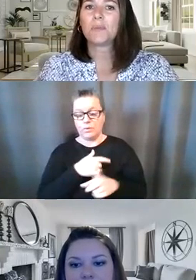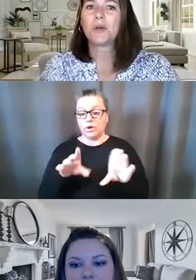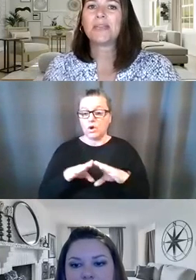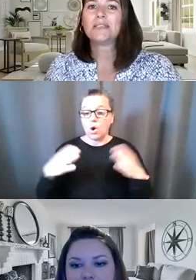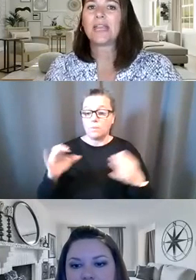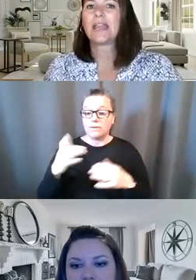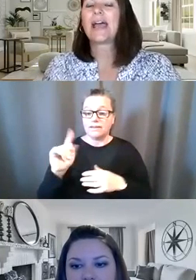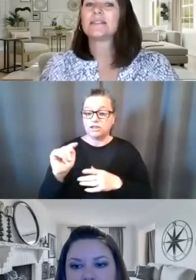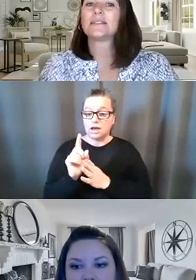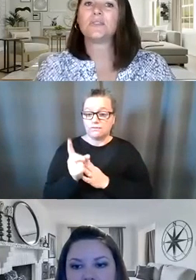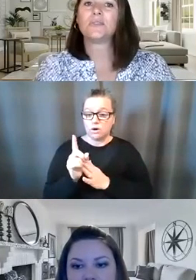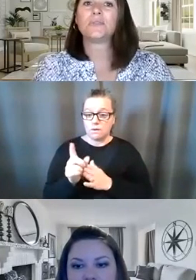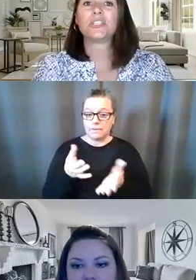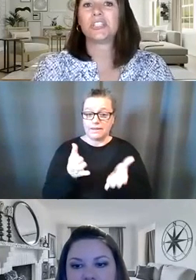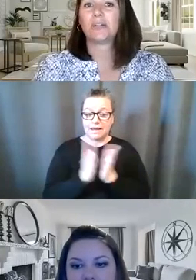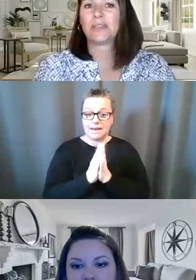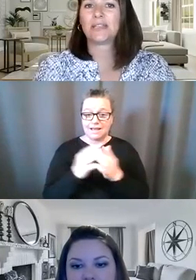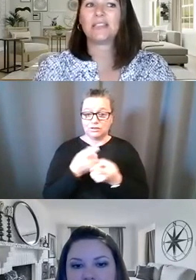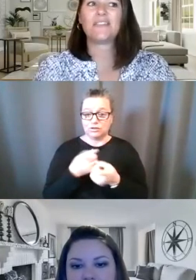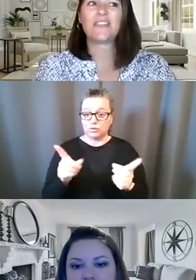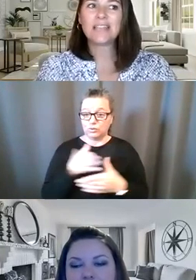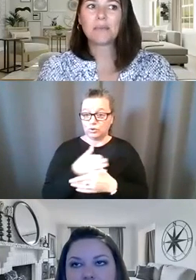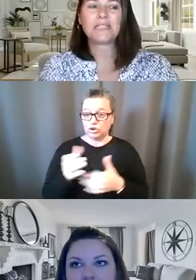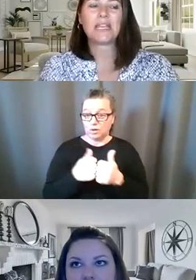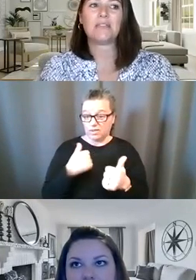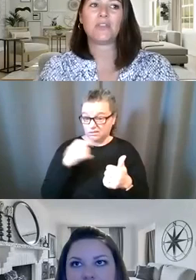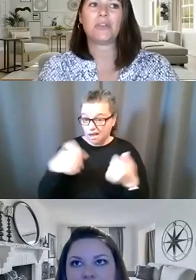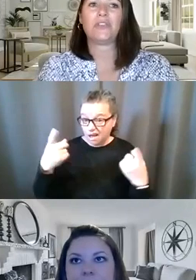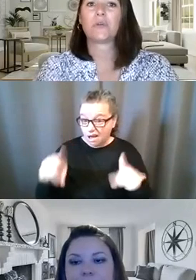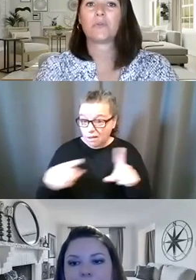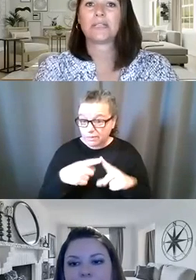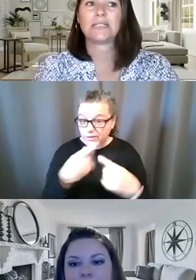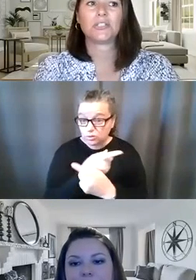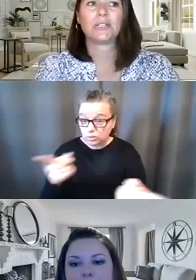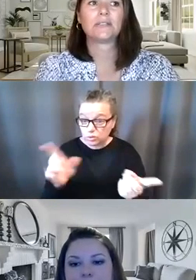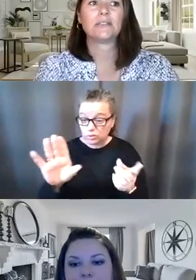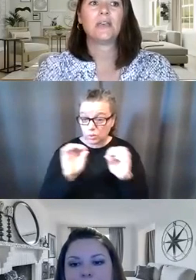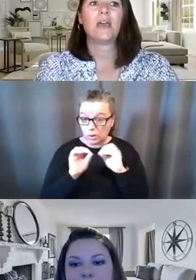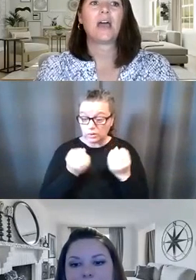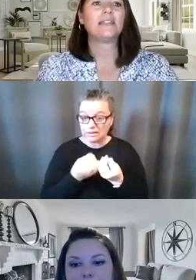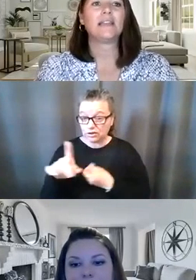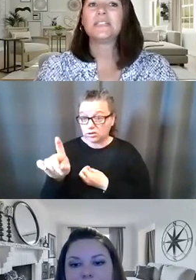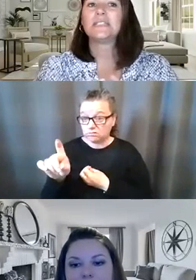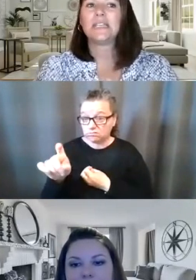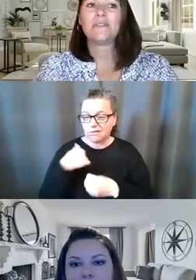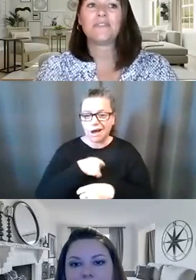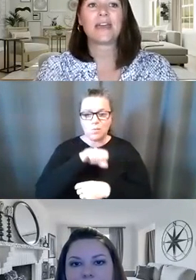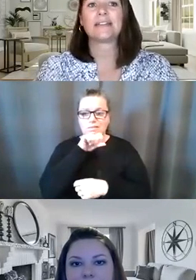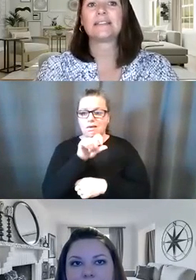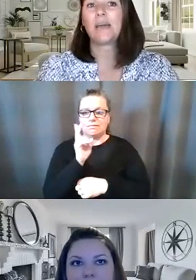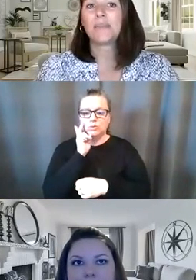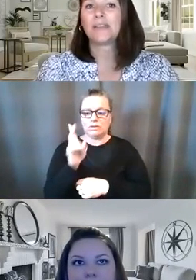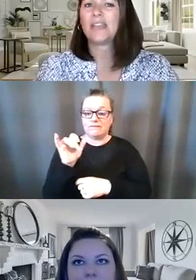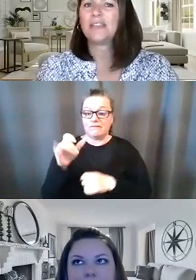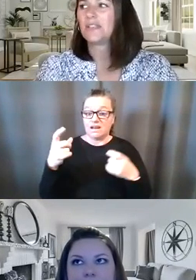for a moment and ask you to share with us if that's happened to any of you in your organizations. I'd love to see if that